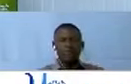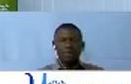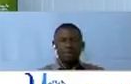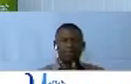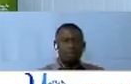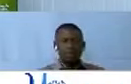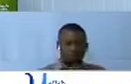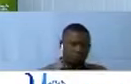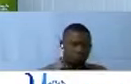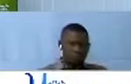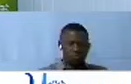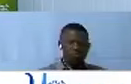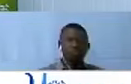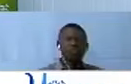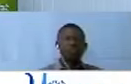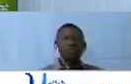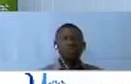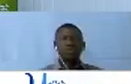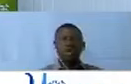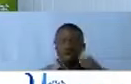remember on the 22nd of March